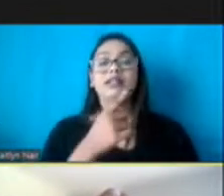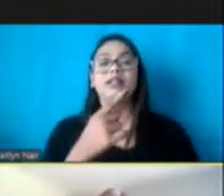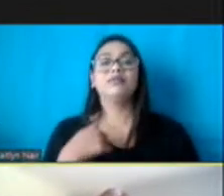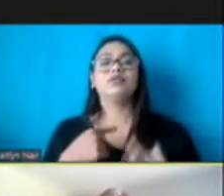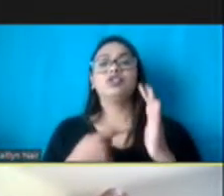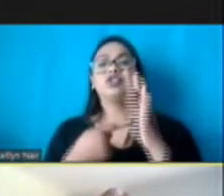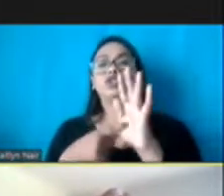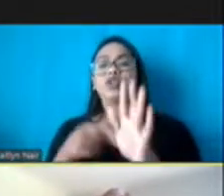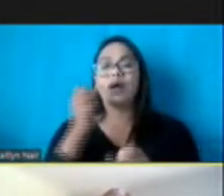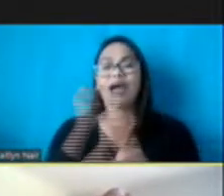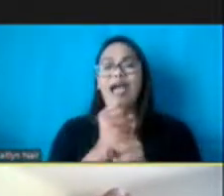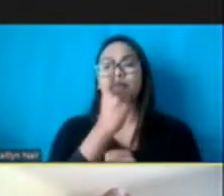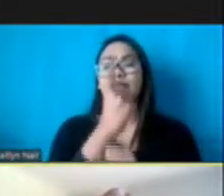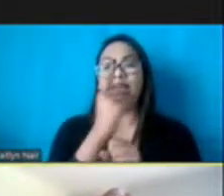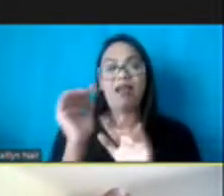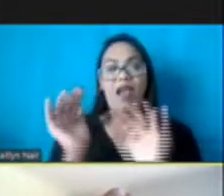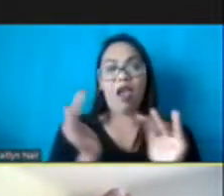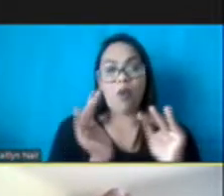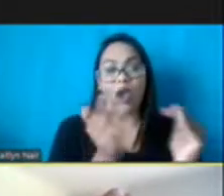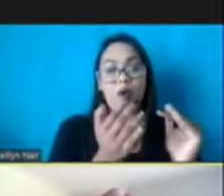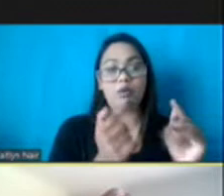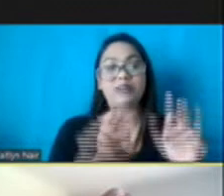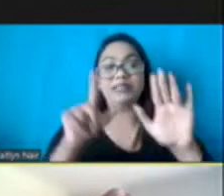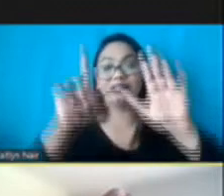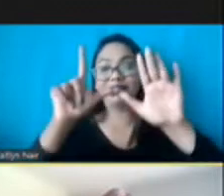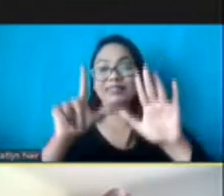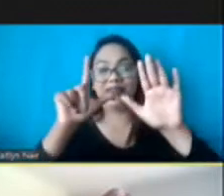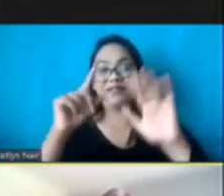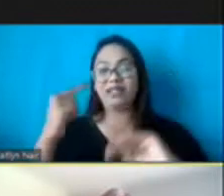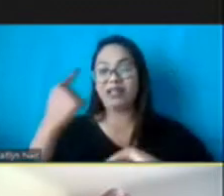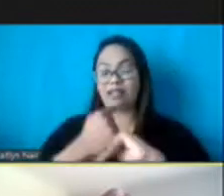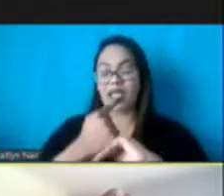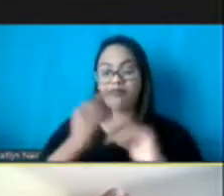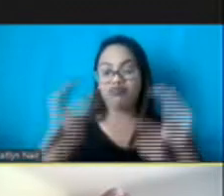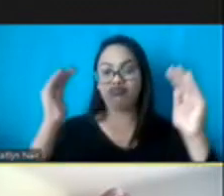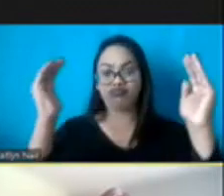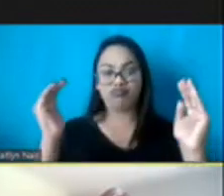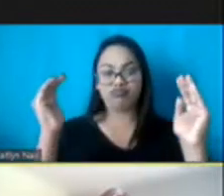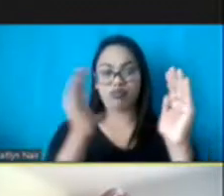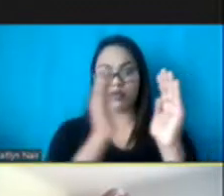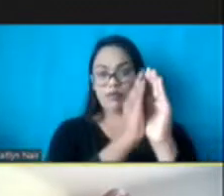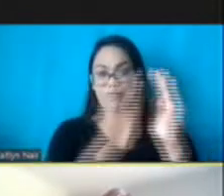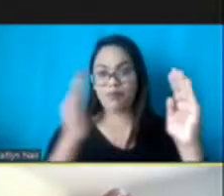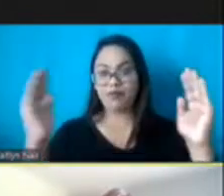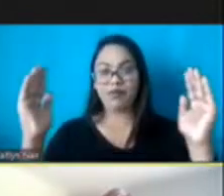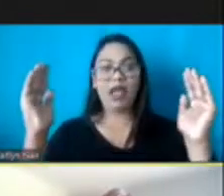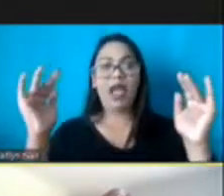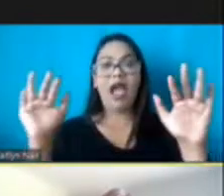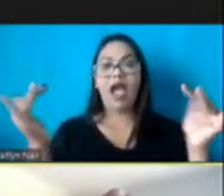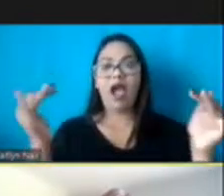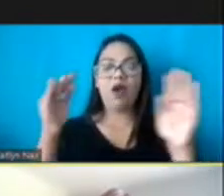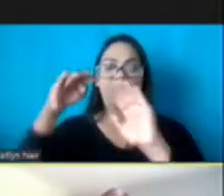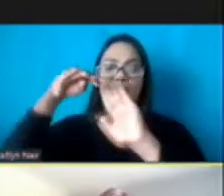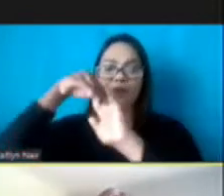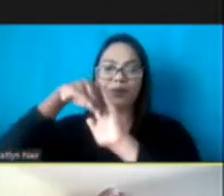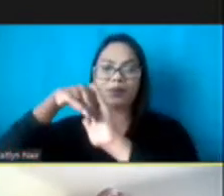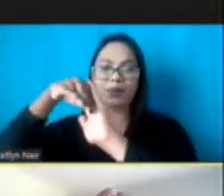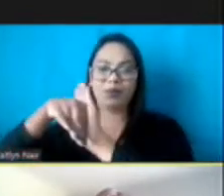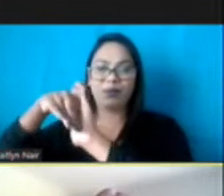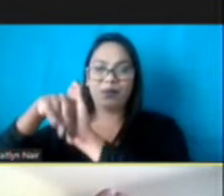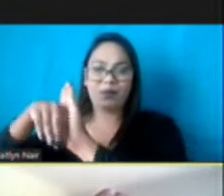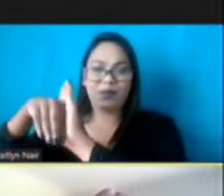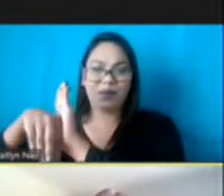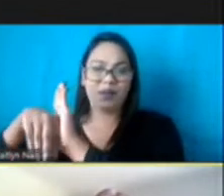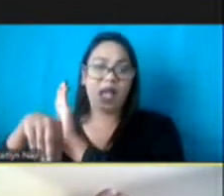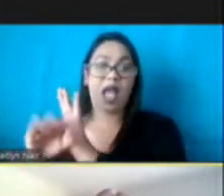on Gauteng. So just to show how the 7-day moving average has now started to decrease, and we would hope that this would continue in the